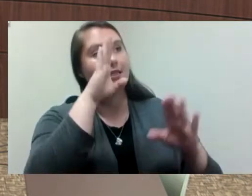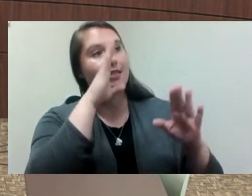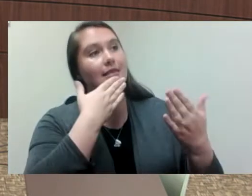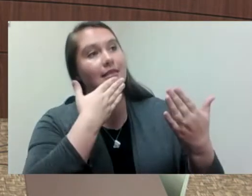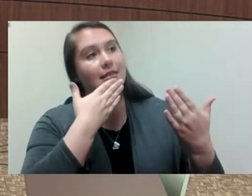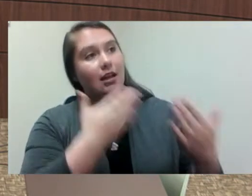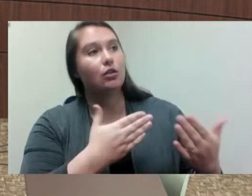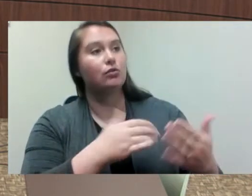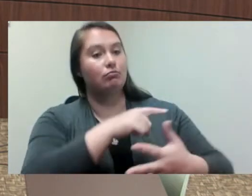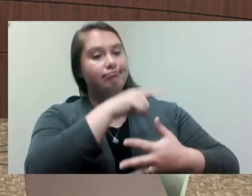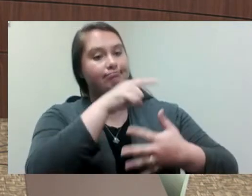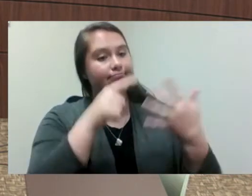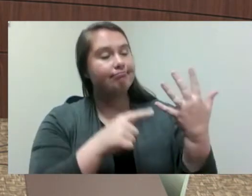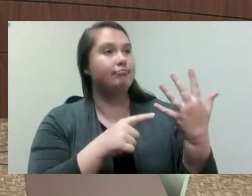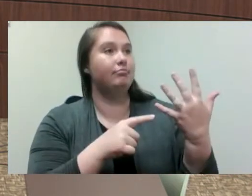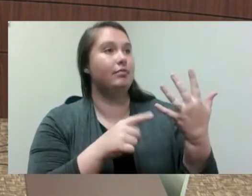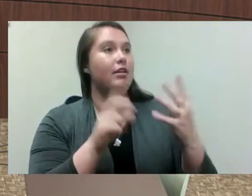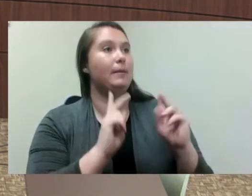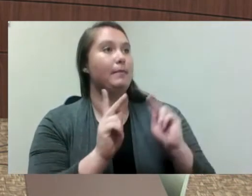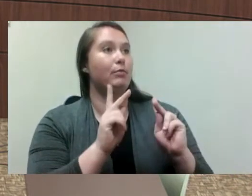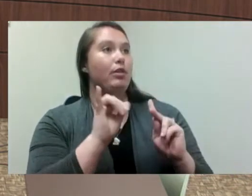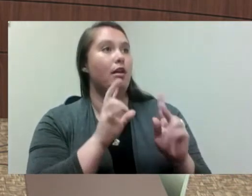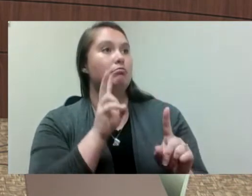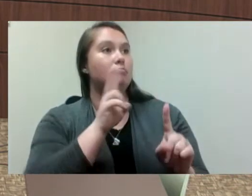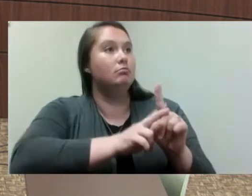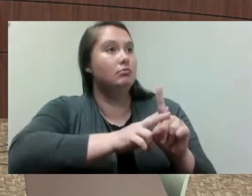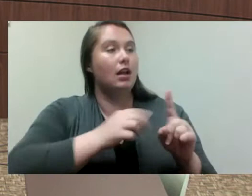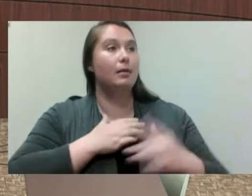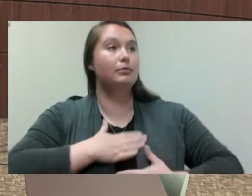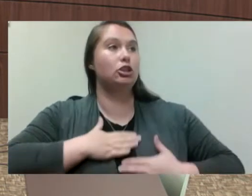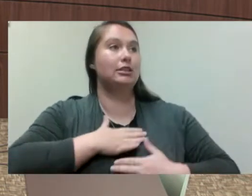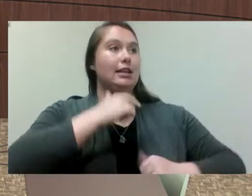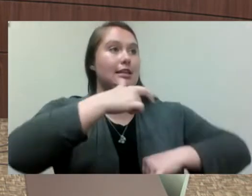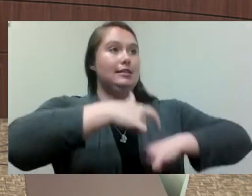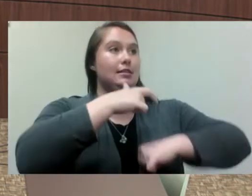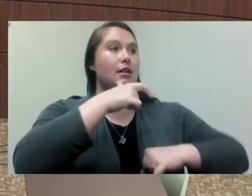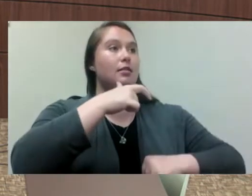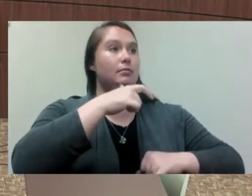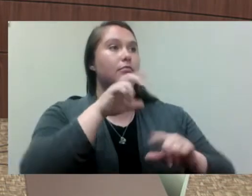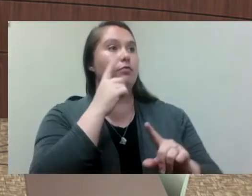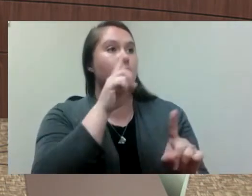five people who applied for this position. I appreciate you taking the time out.